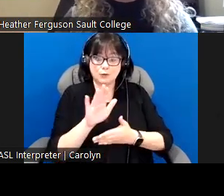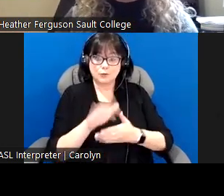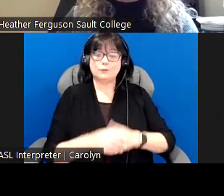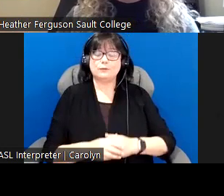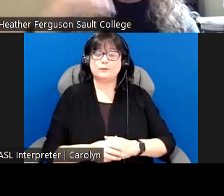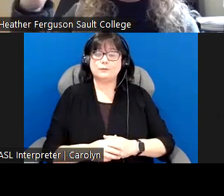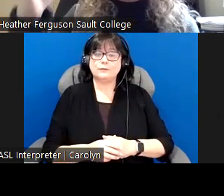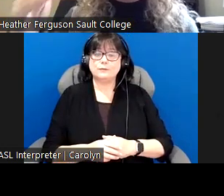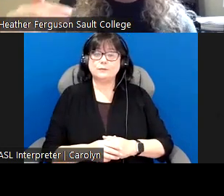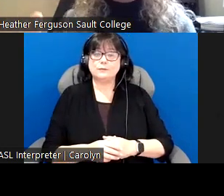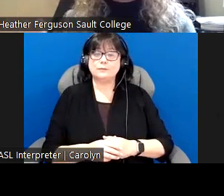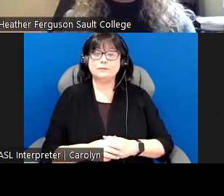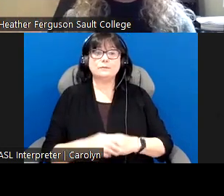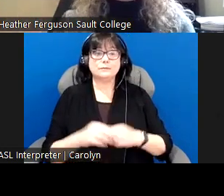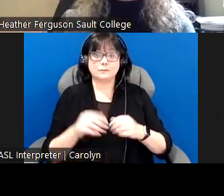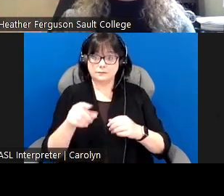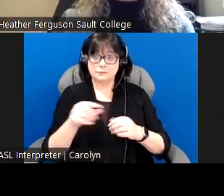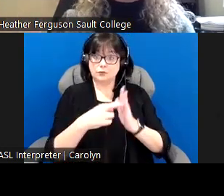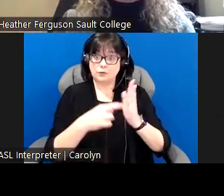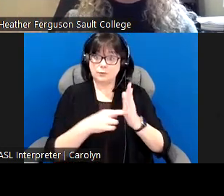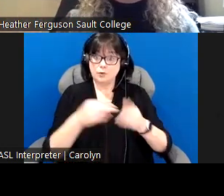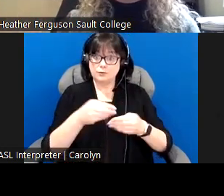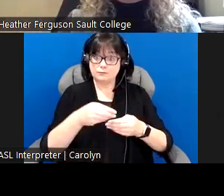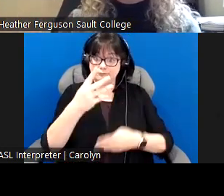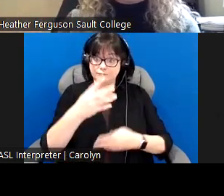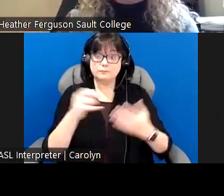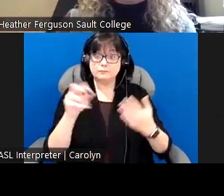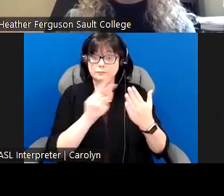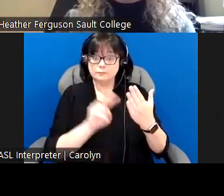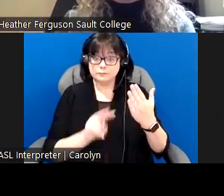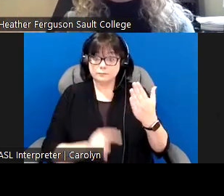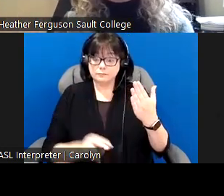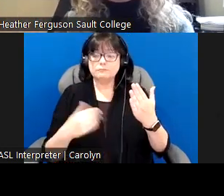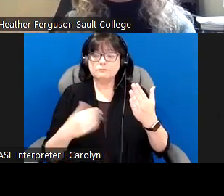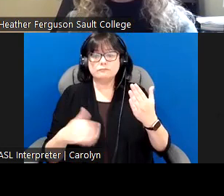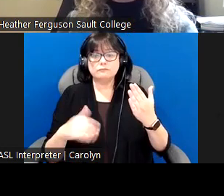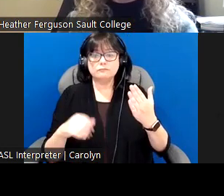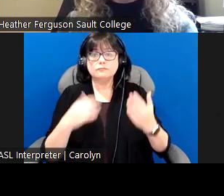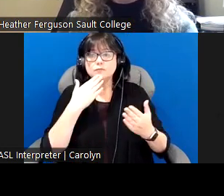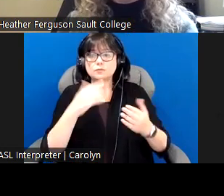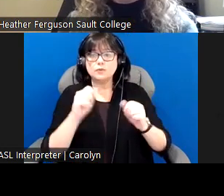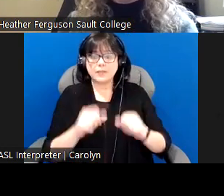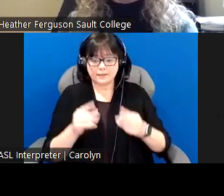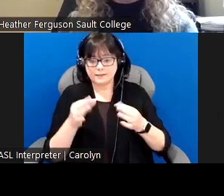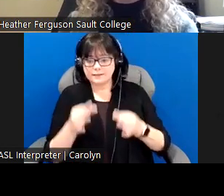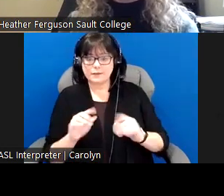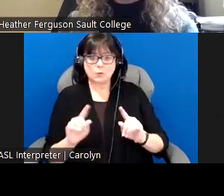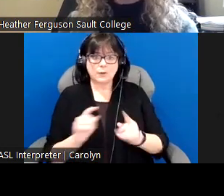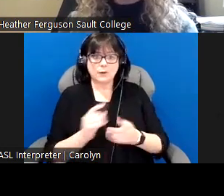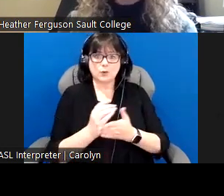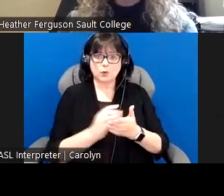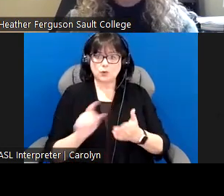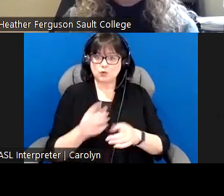you'll see the detail that can be broken down so that you can effectively use it for course placement if you wish to.